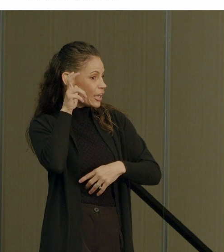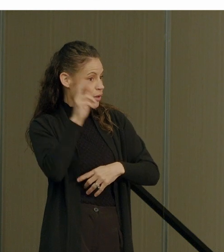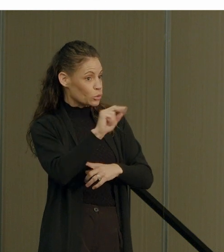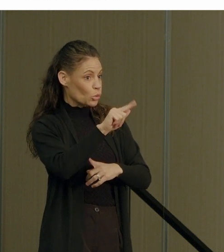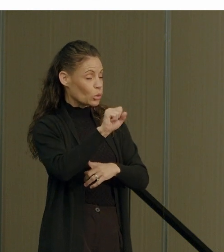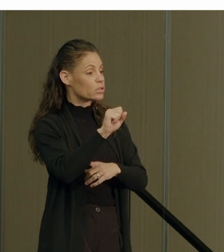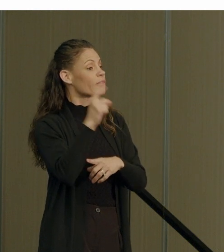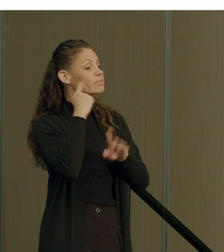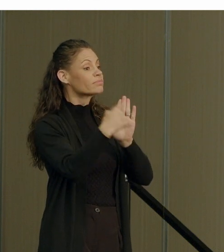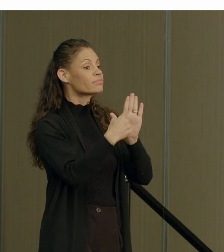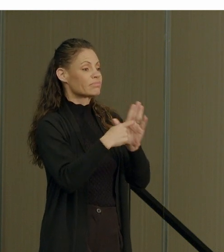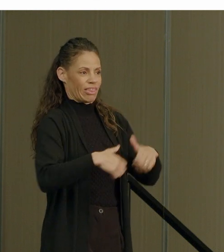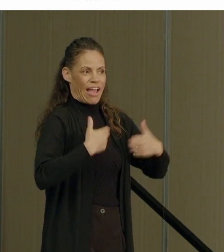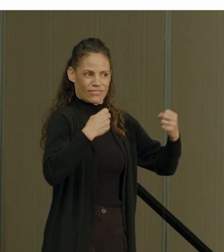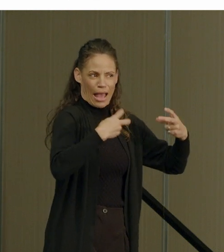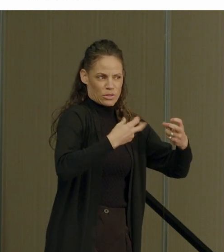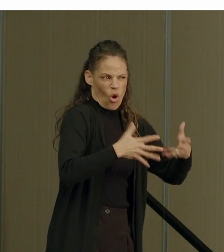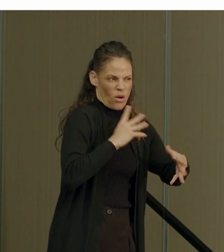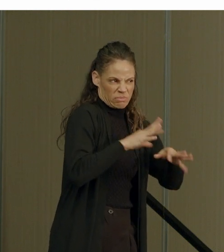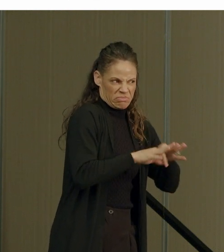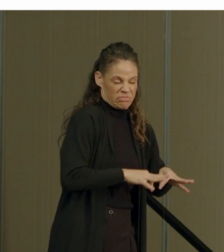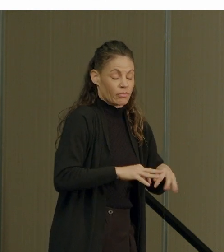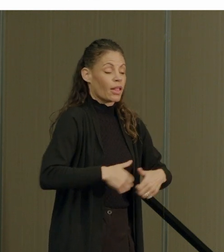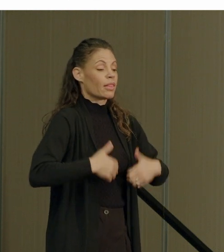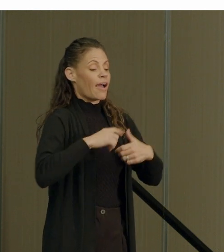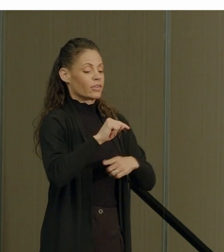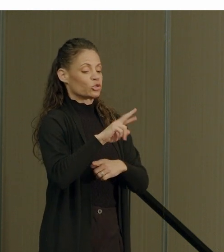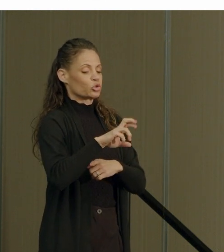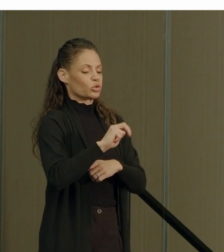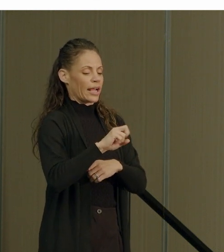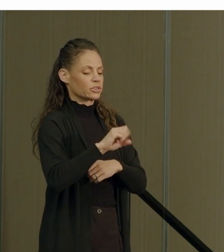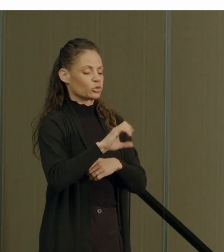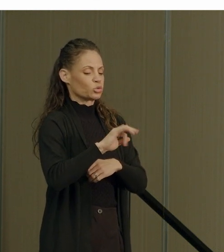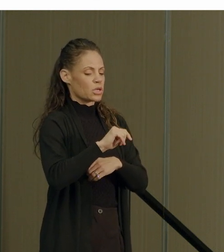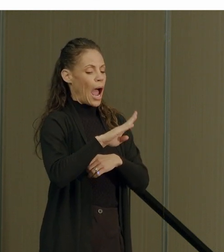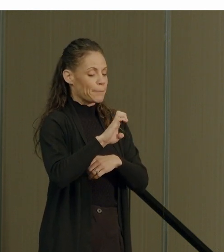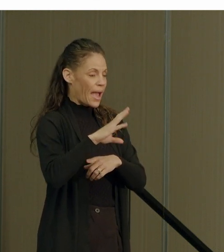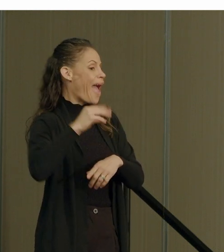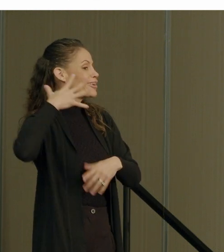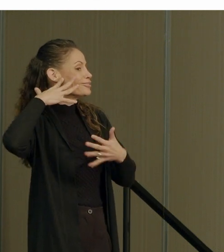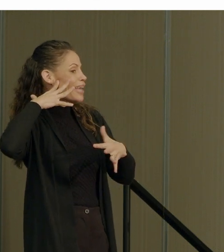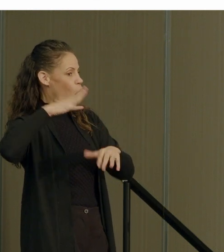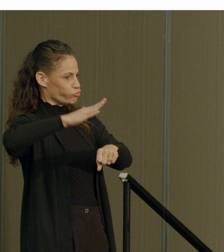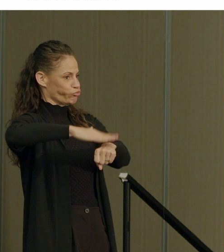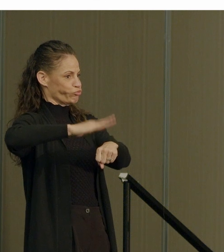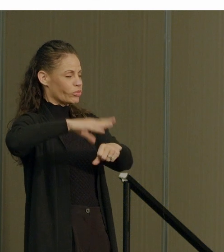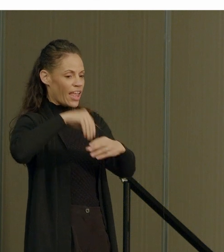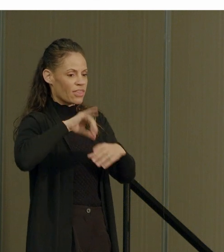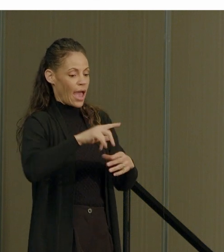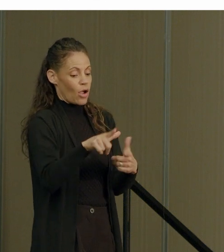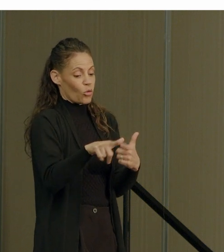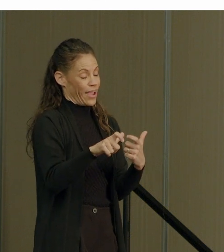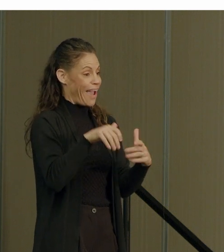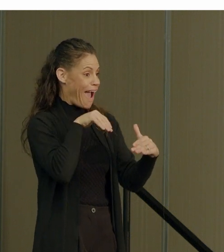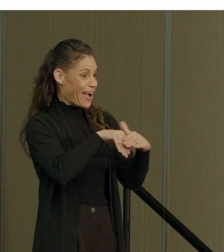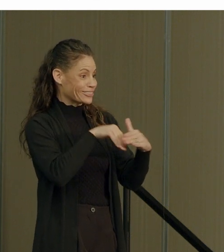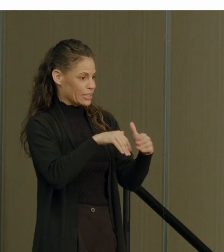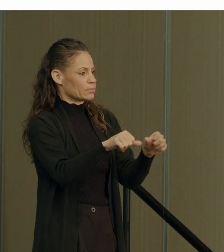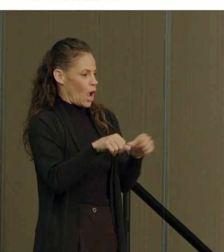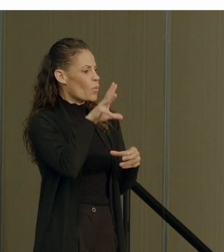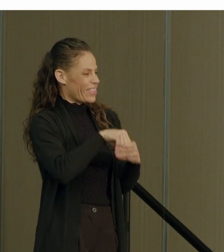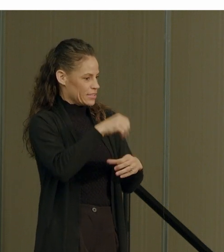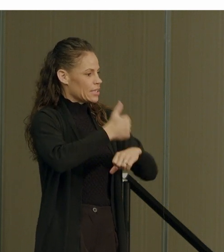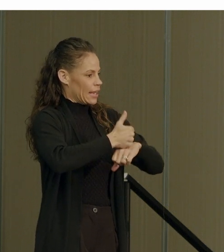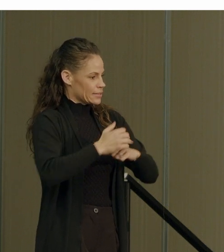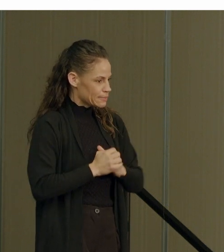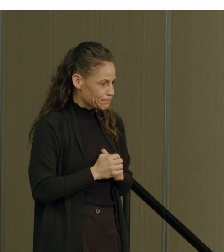live caption, live transcribe, as well as sound notifications, all in that quick-to-access spot in Quick Settings. With this